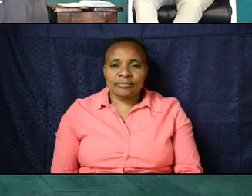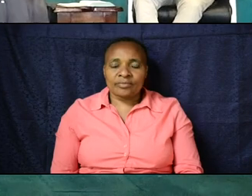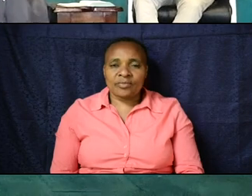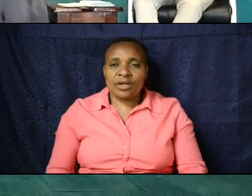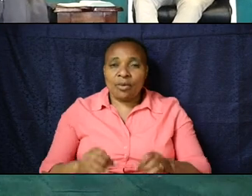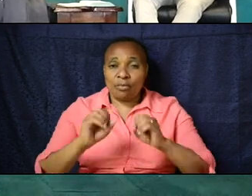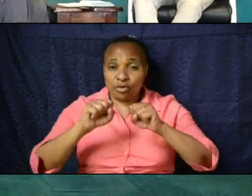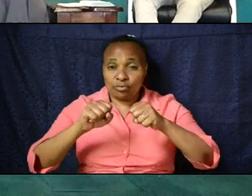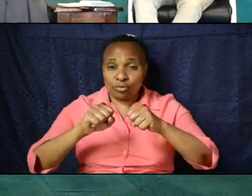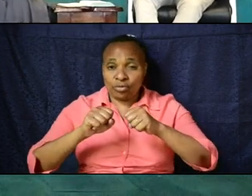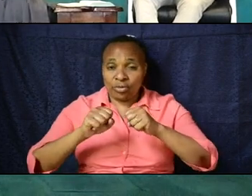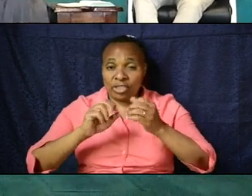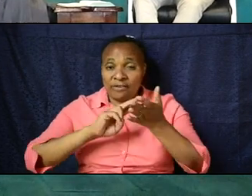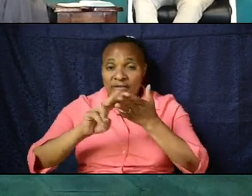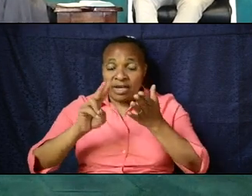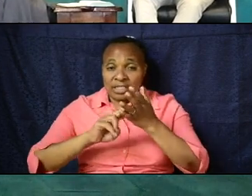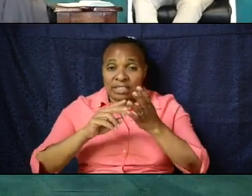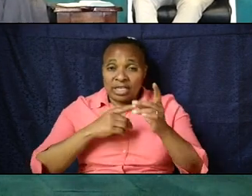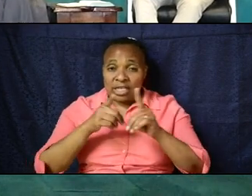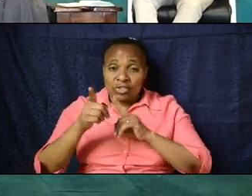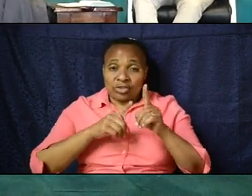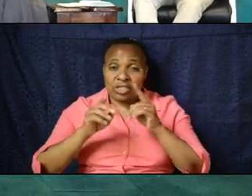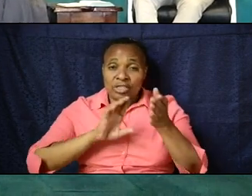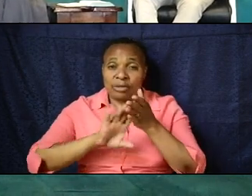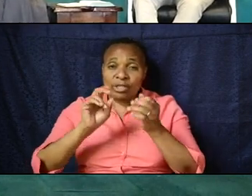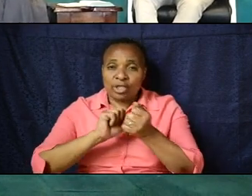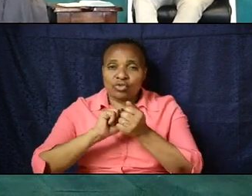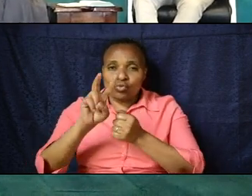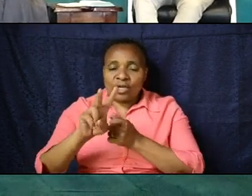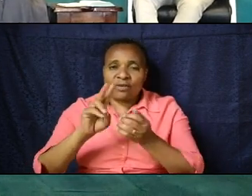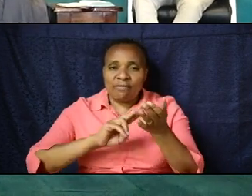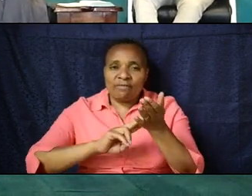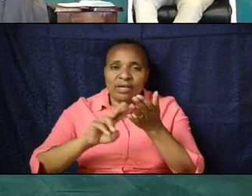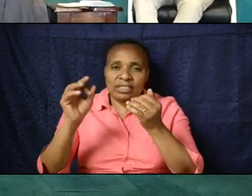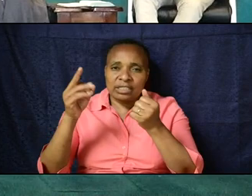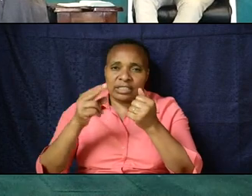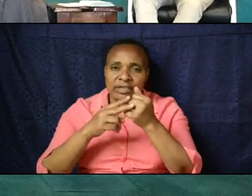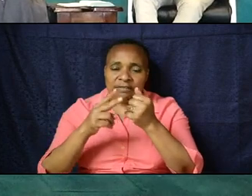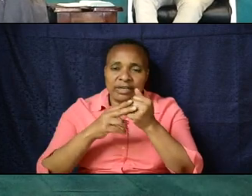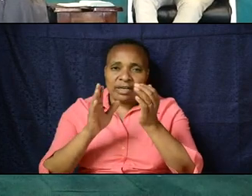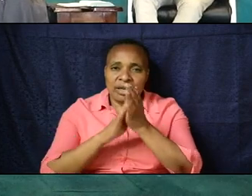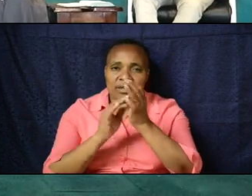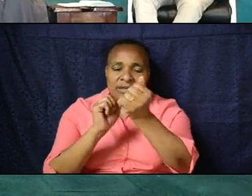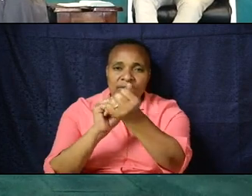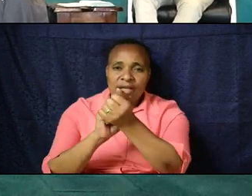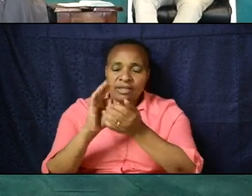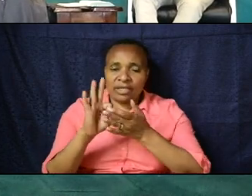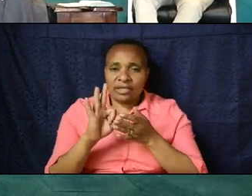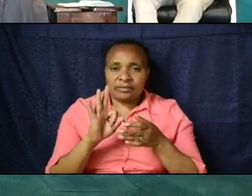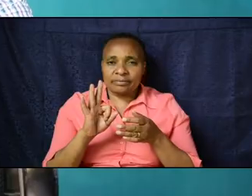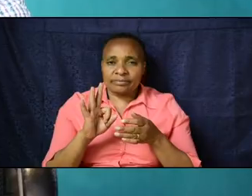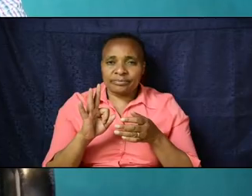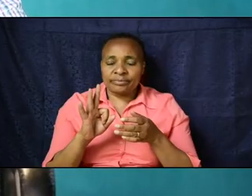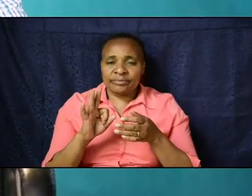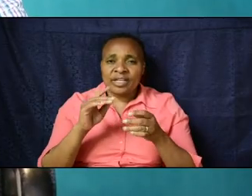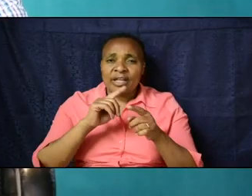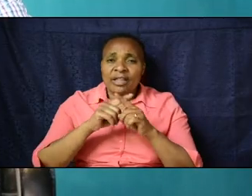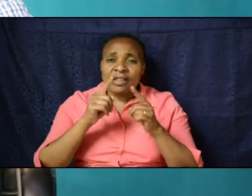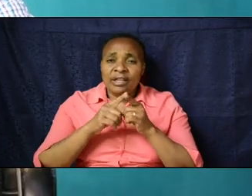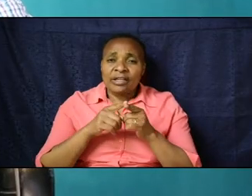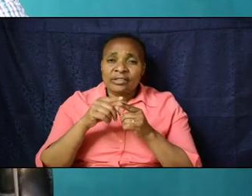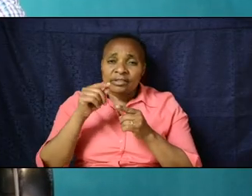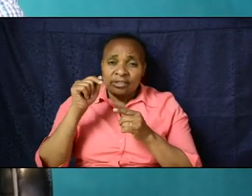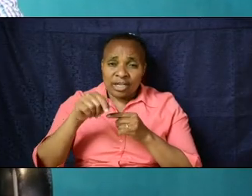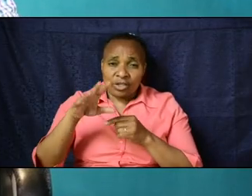Okay, the key text is from Exodus 12, 7 and 13. Then they are